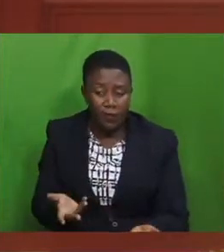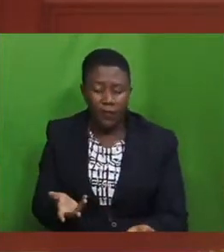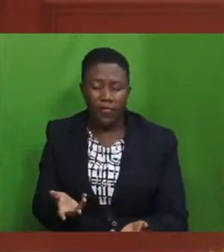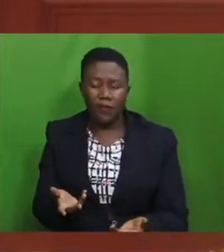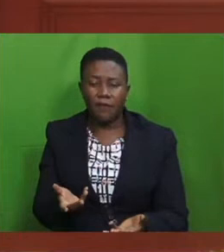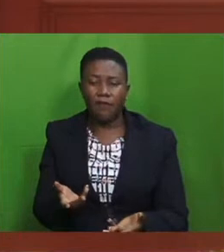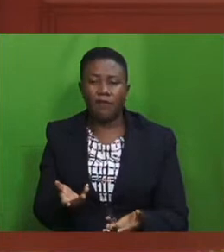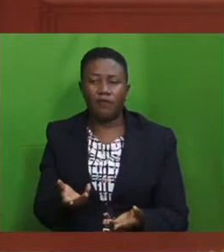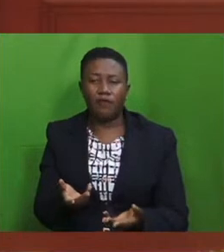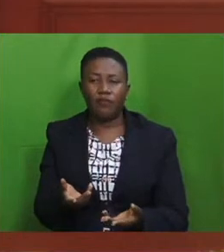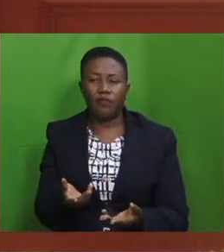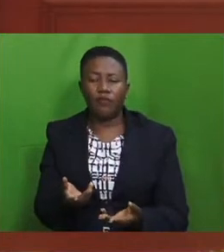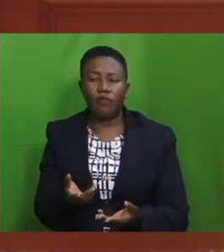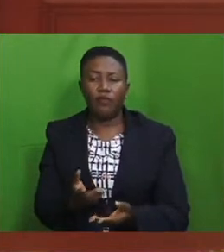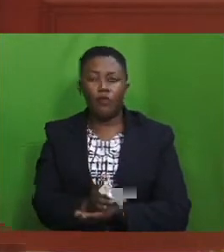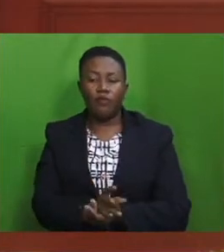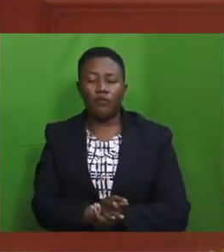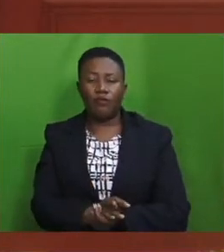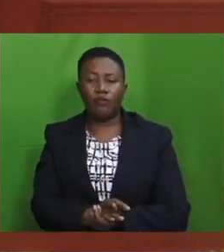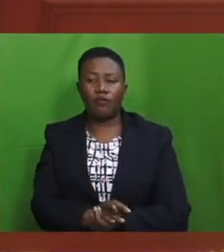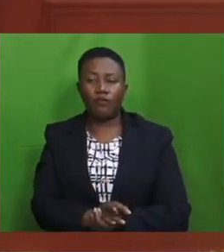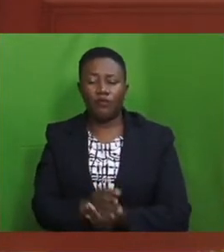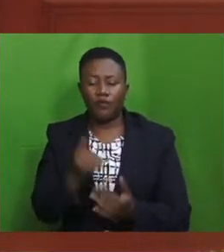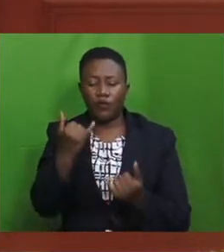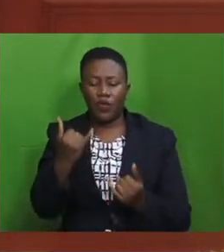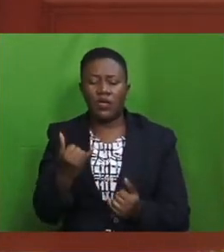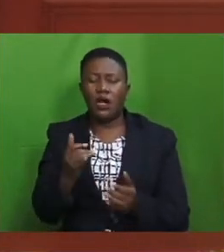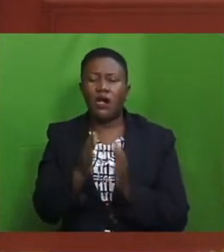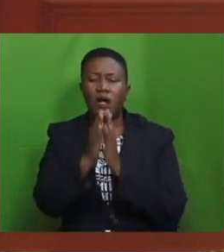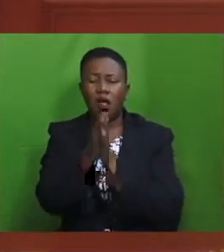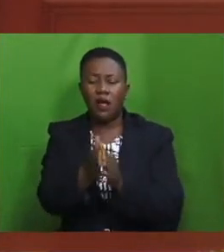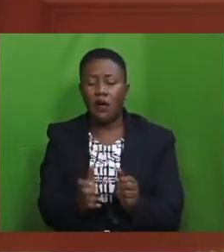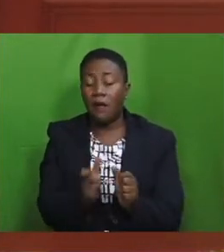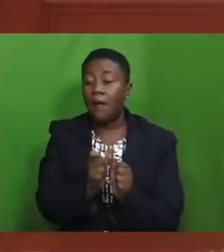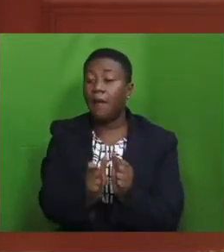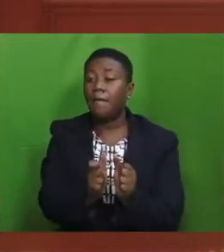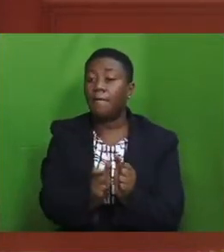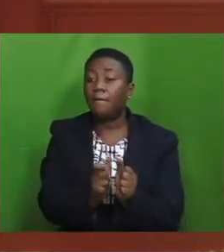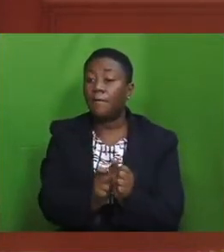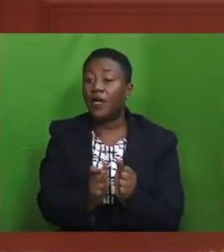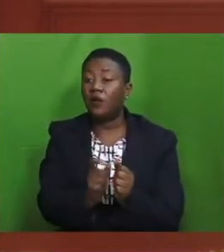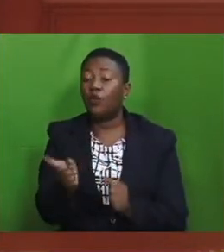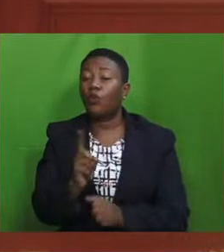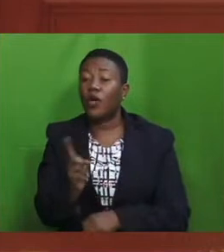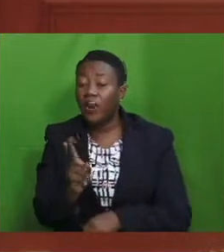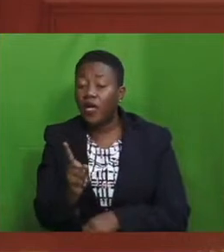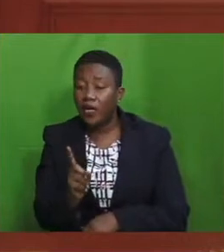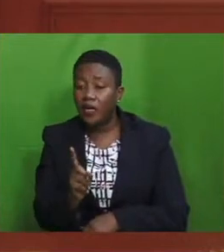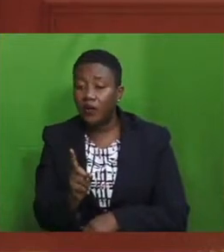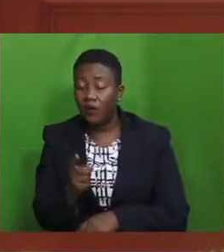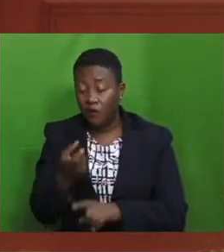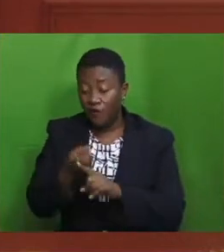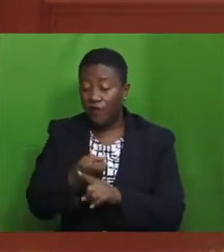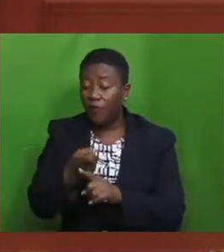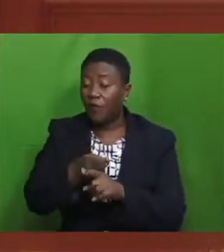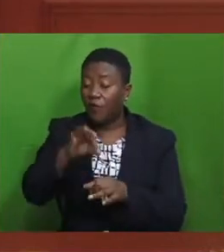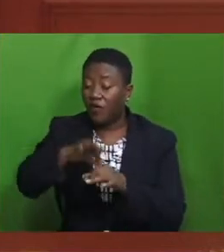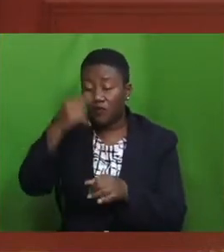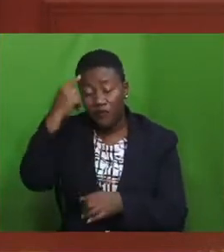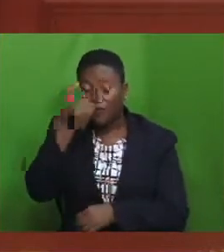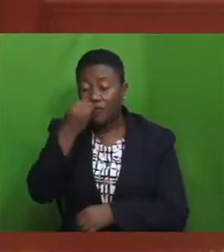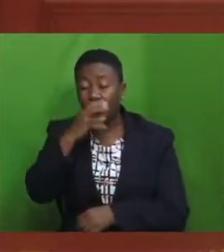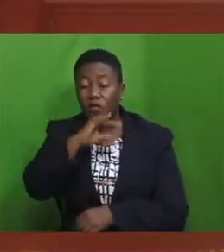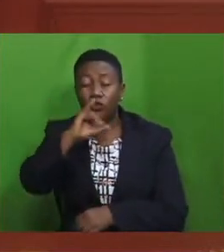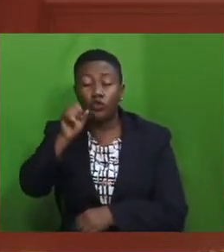Deputy Ranking for Agriculture observed, where is the maize, which is a product of planting for food and jobs? Where is the maize? And